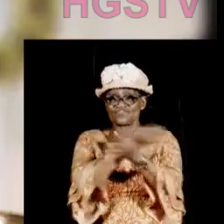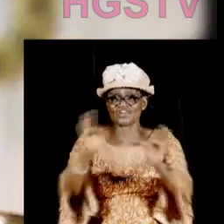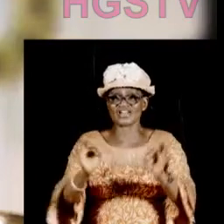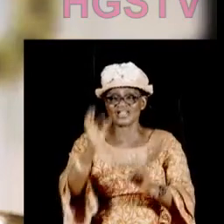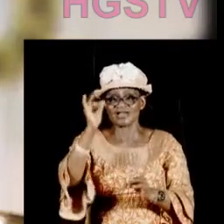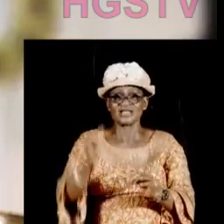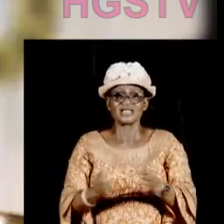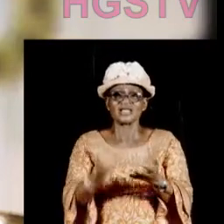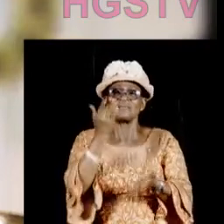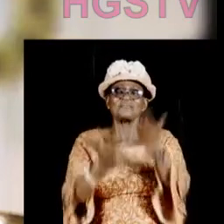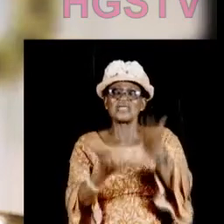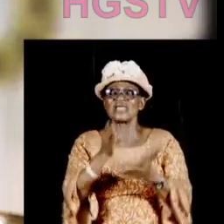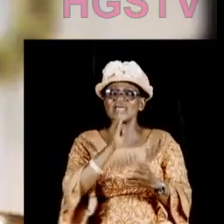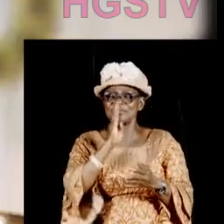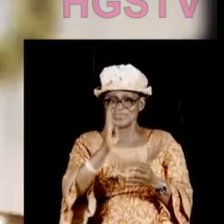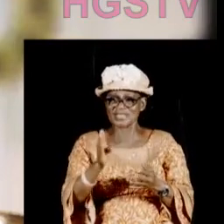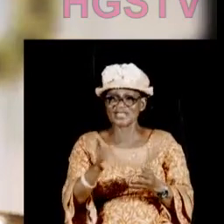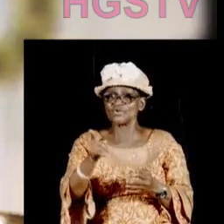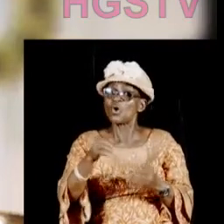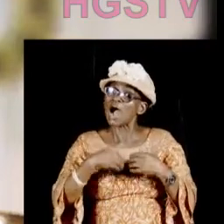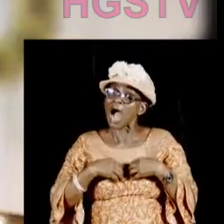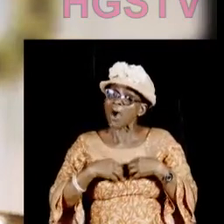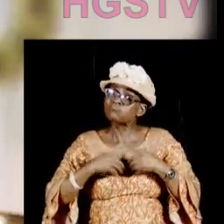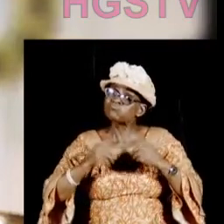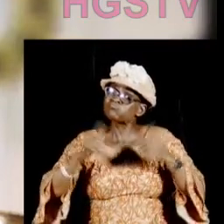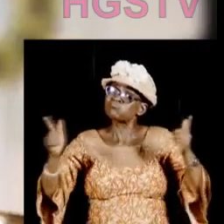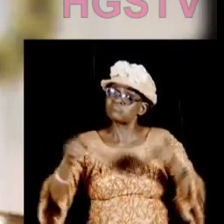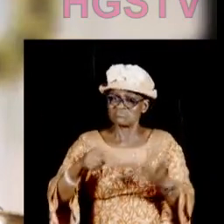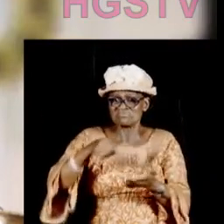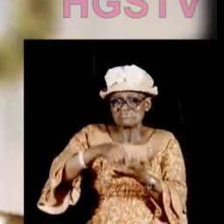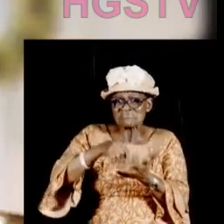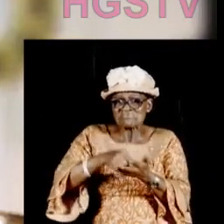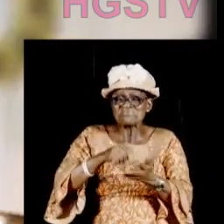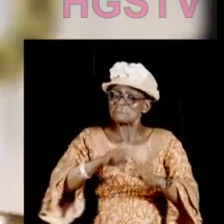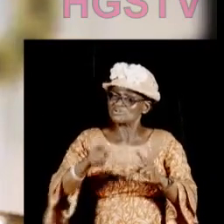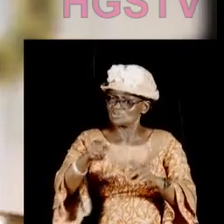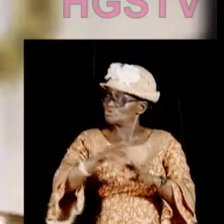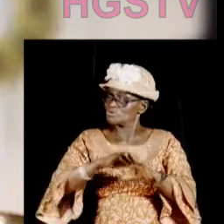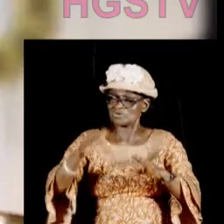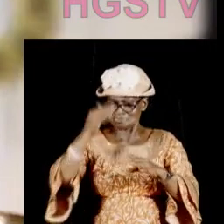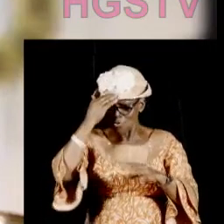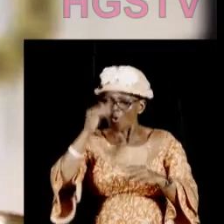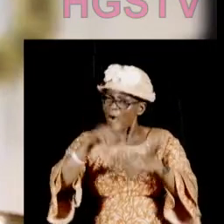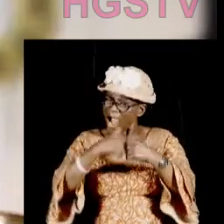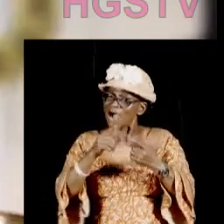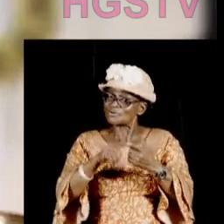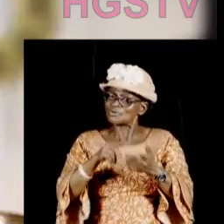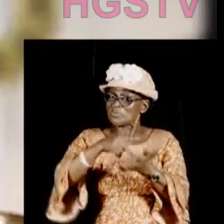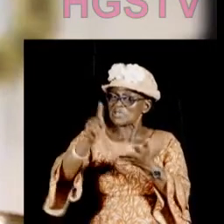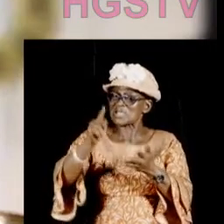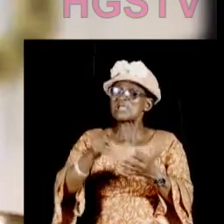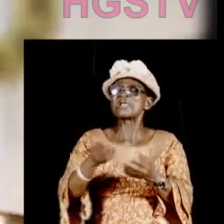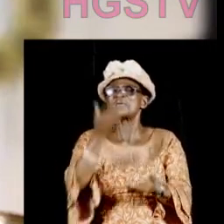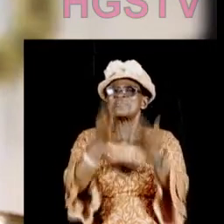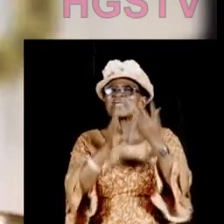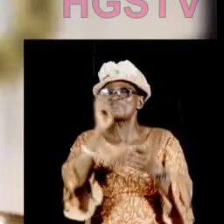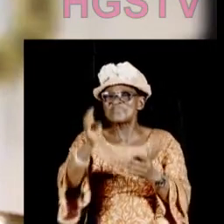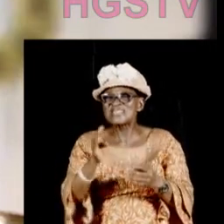owing a huge debt that you don't even know how to pay. Maybe interest is